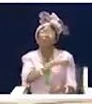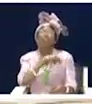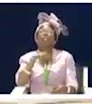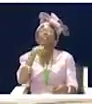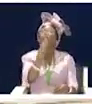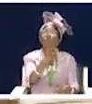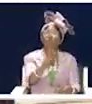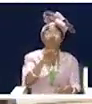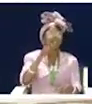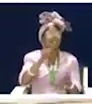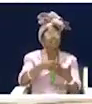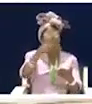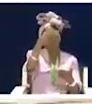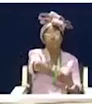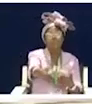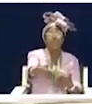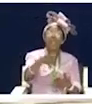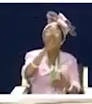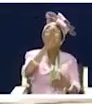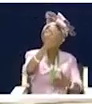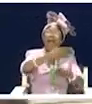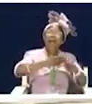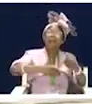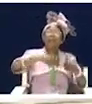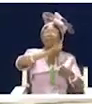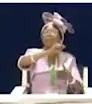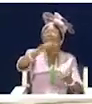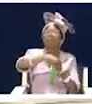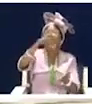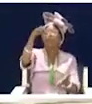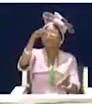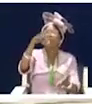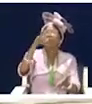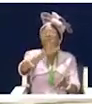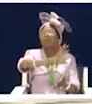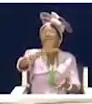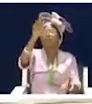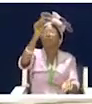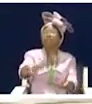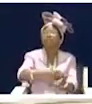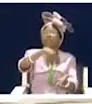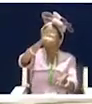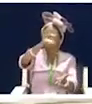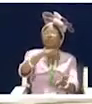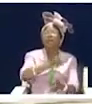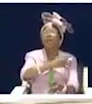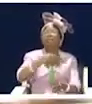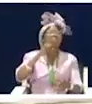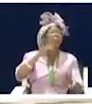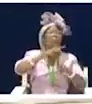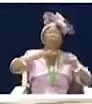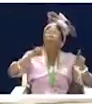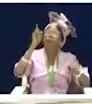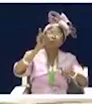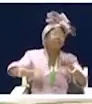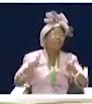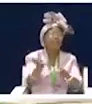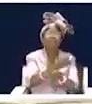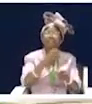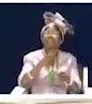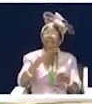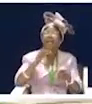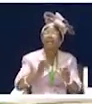told them they had to pay ₦500,000, and they came back. How do we get this? They couldn't get it. But all along the